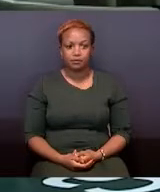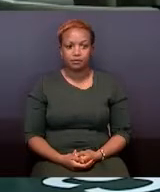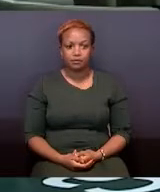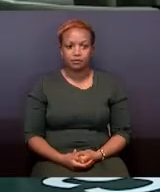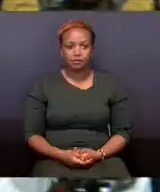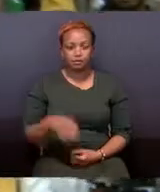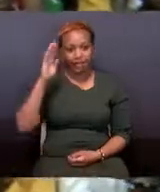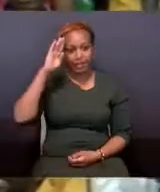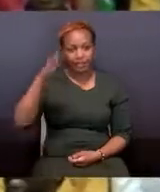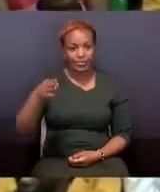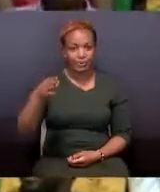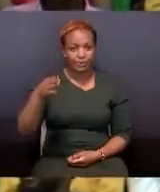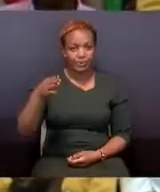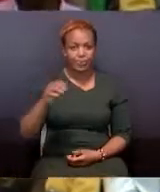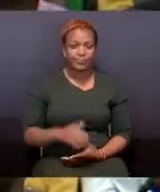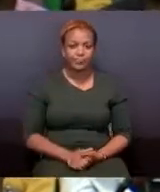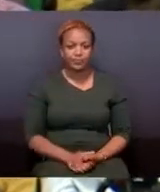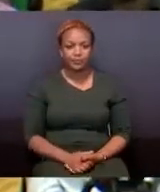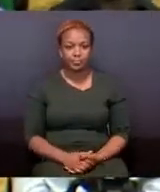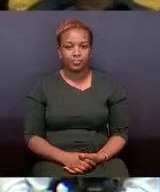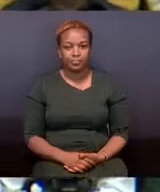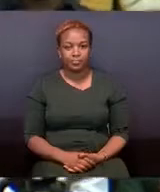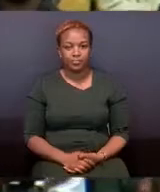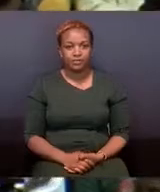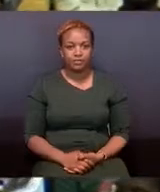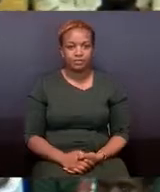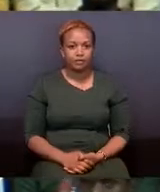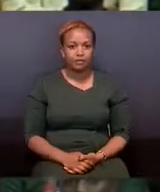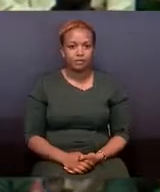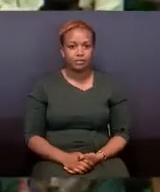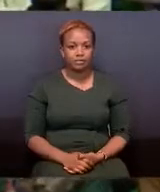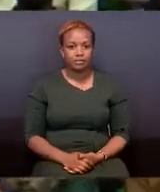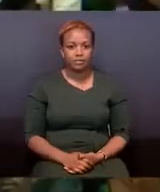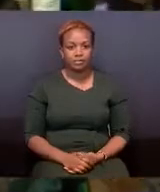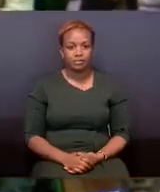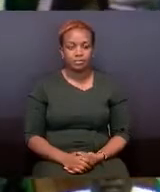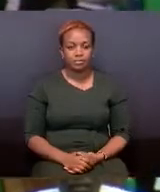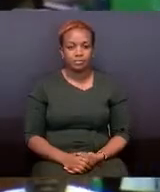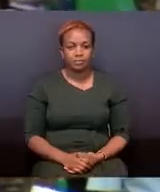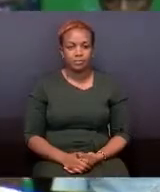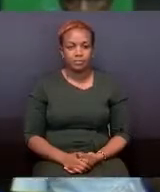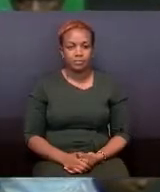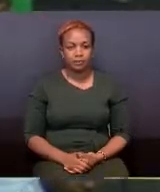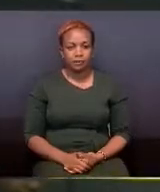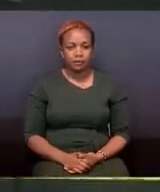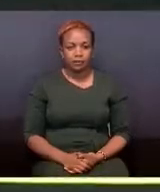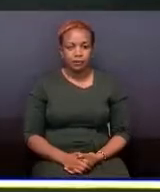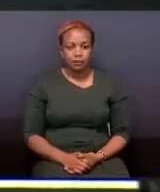Jambo, Salibonani, Bonjour, Salam Aleikum,